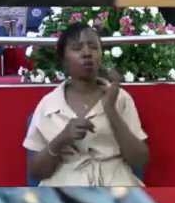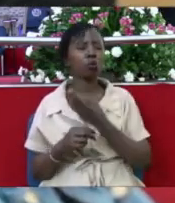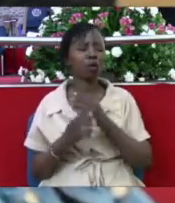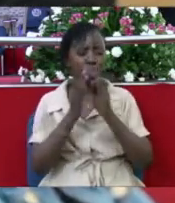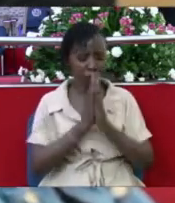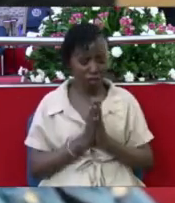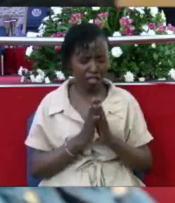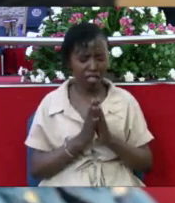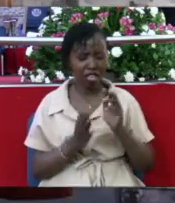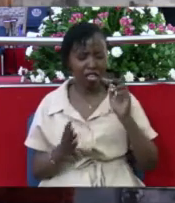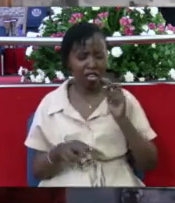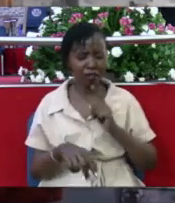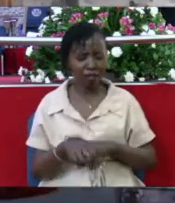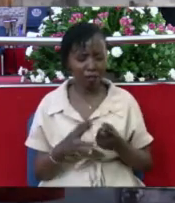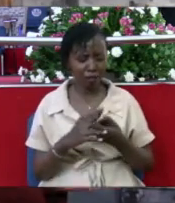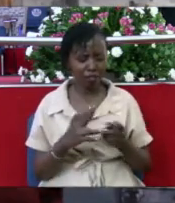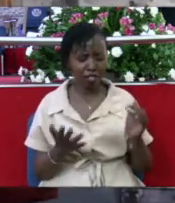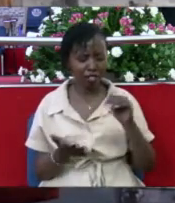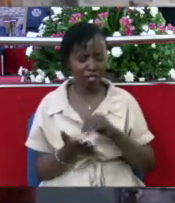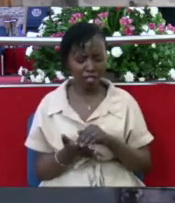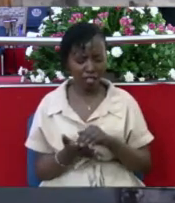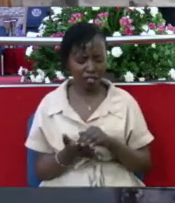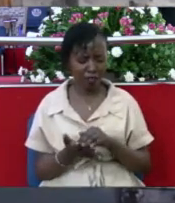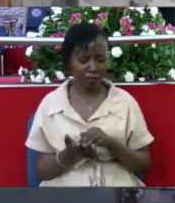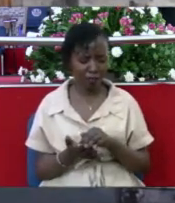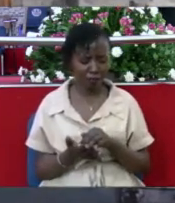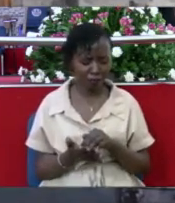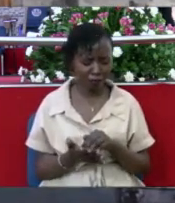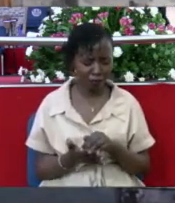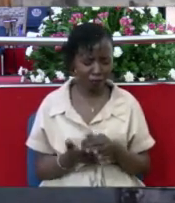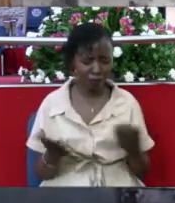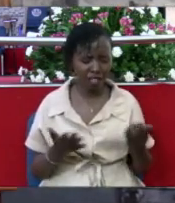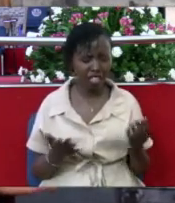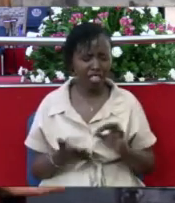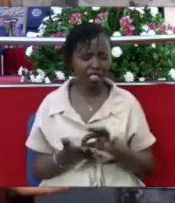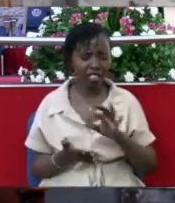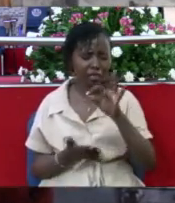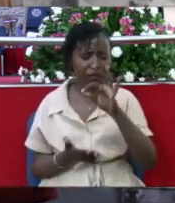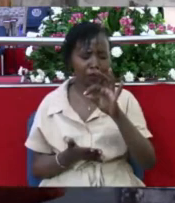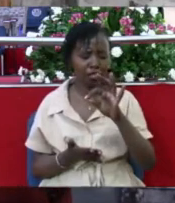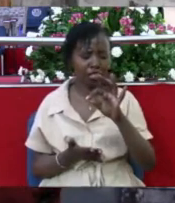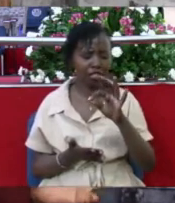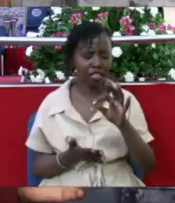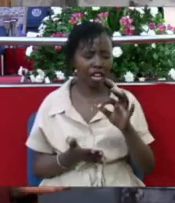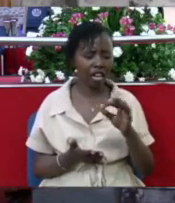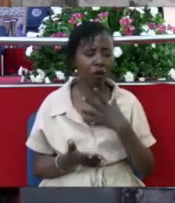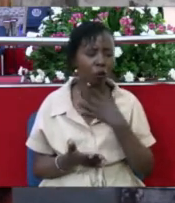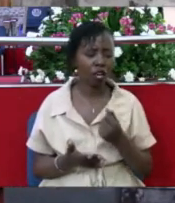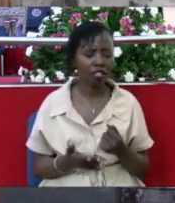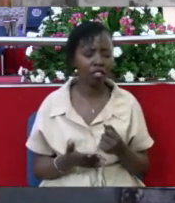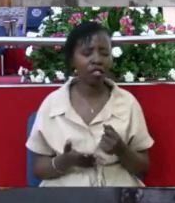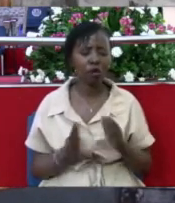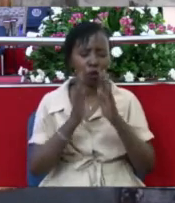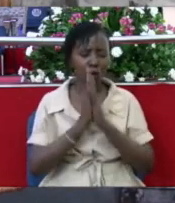restart. Tunapoanza upya. Whatever spiritual blessing and capacity needed, O God. Baraka yote ambayo inahitajika Bwana. May you grant it to us in the